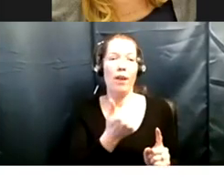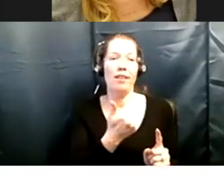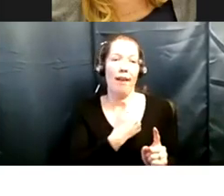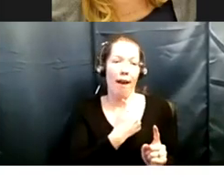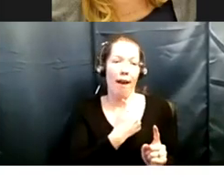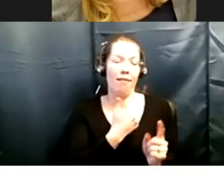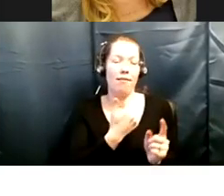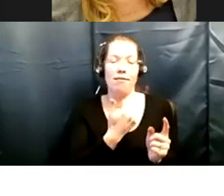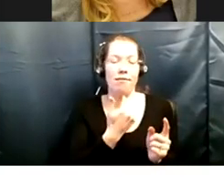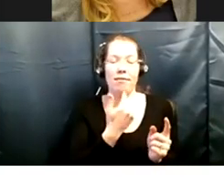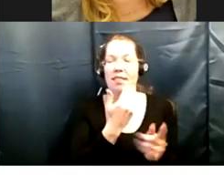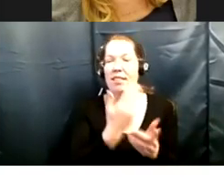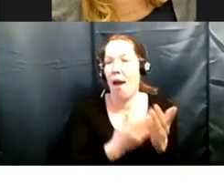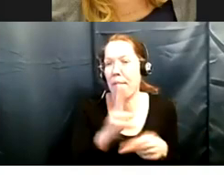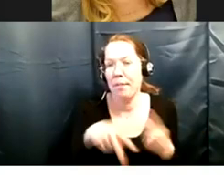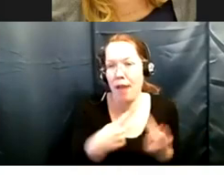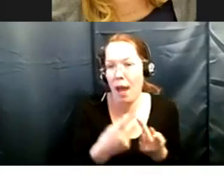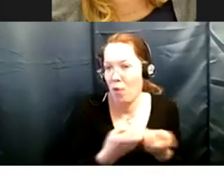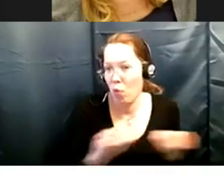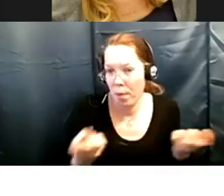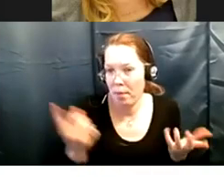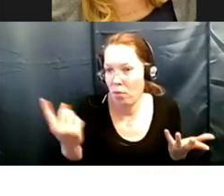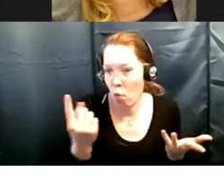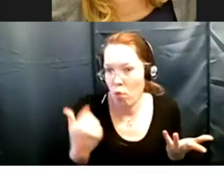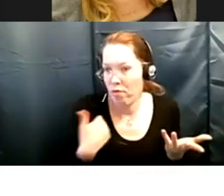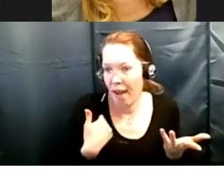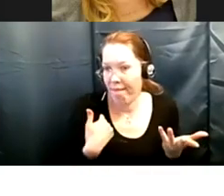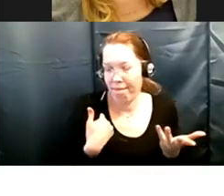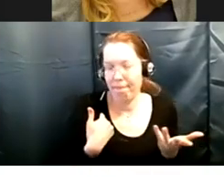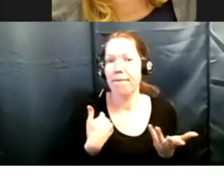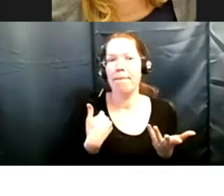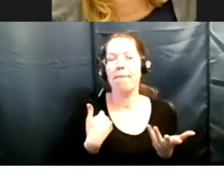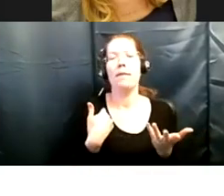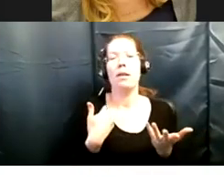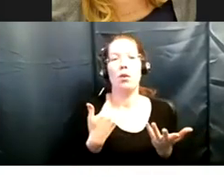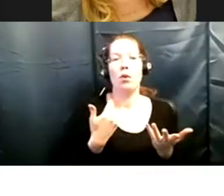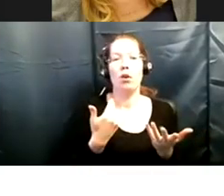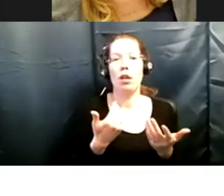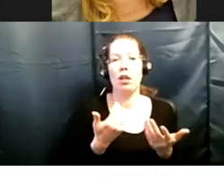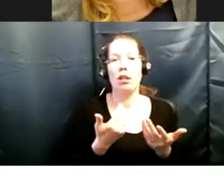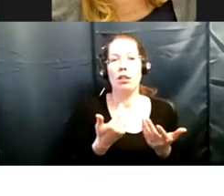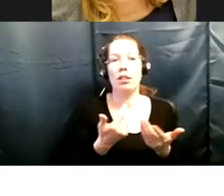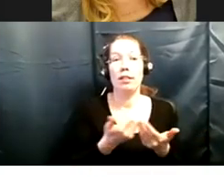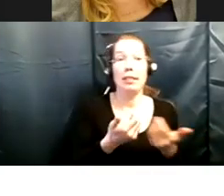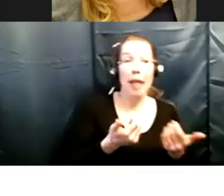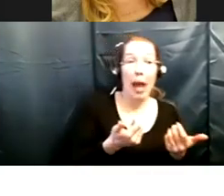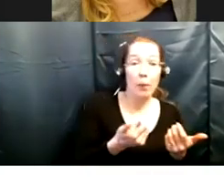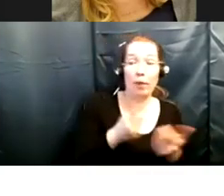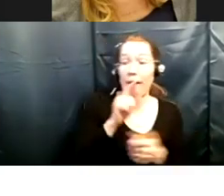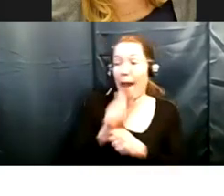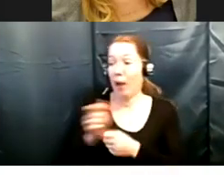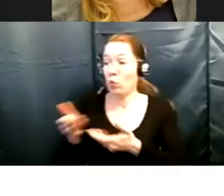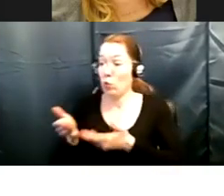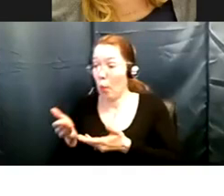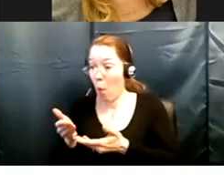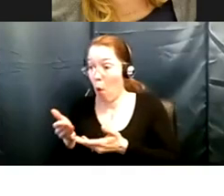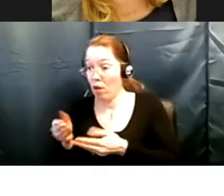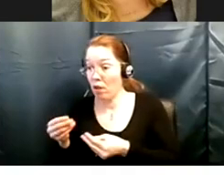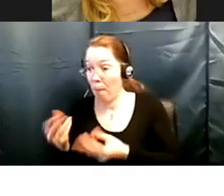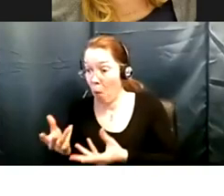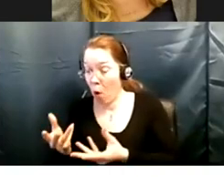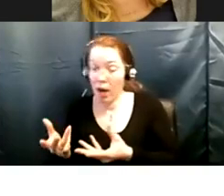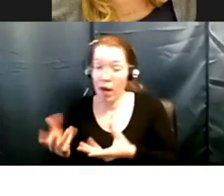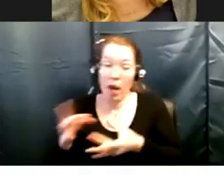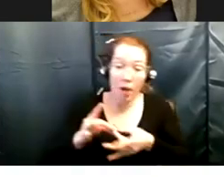equipment, right? So there's always going to be pieces of equipment that are either a part of what the remote support team has access to in a